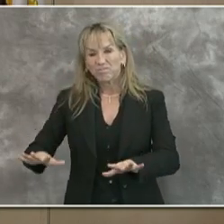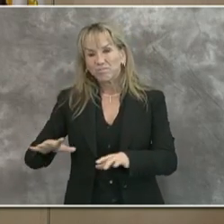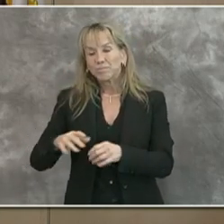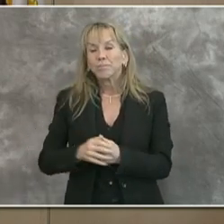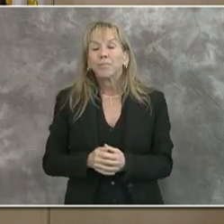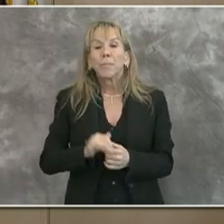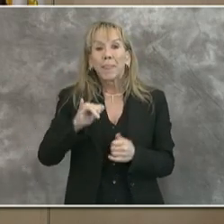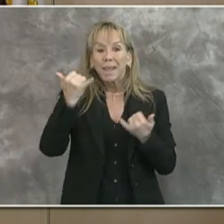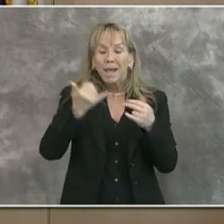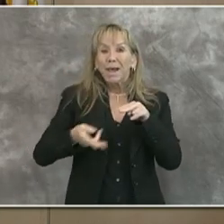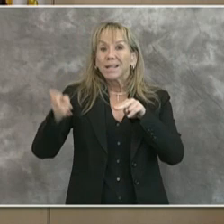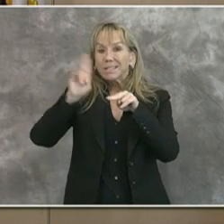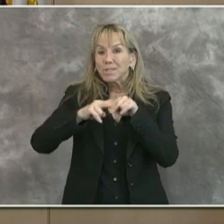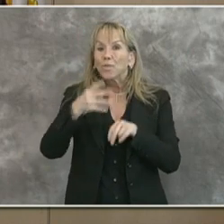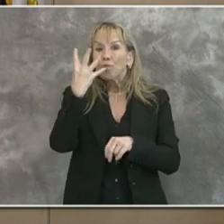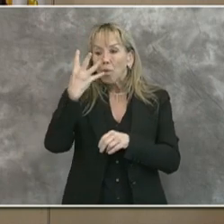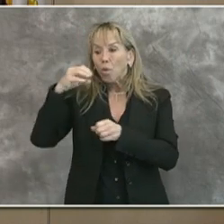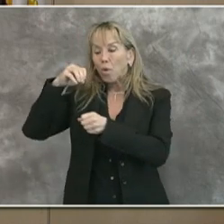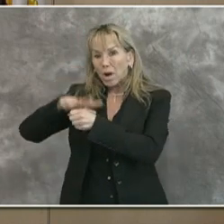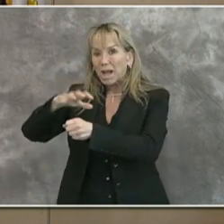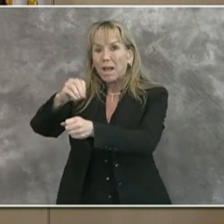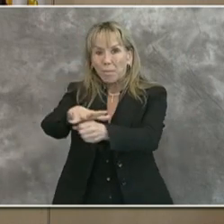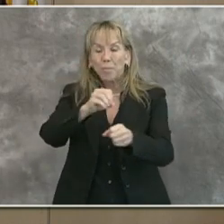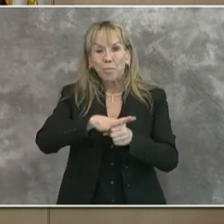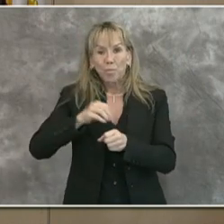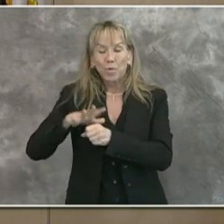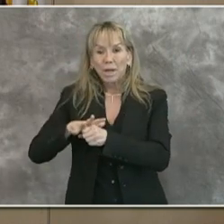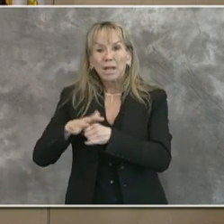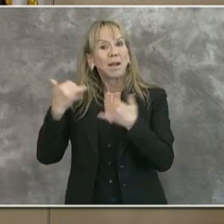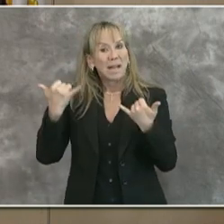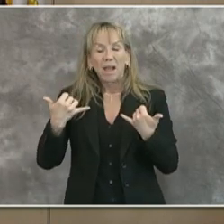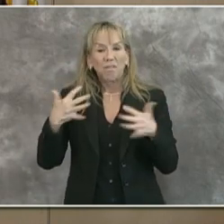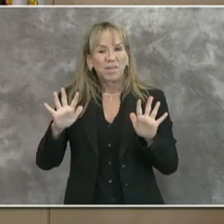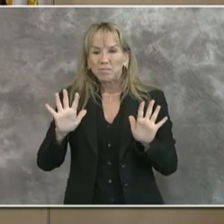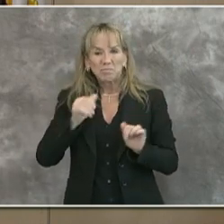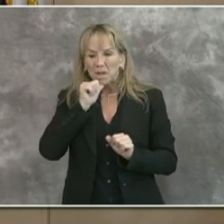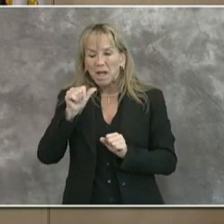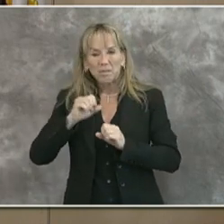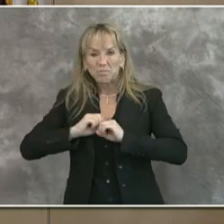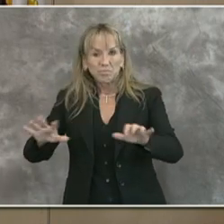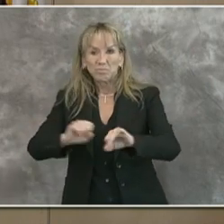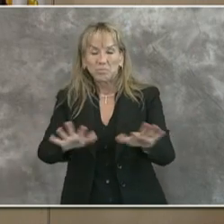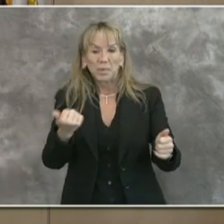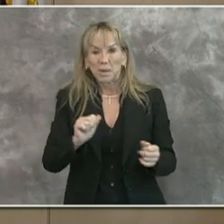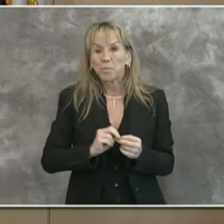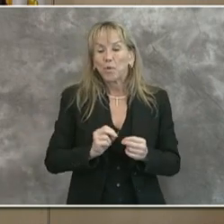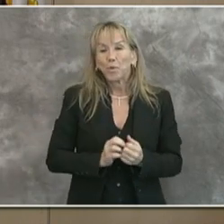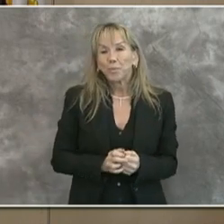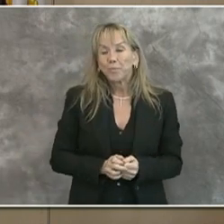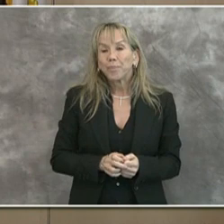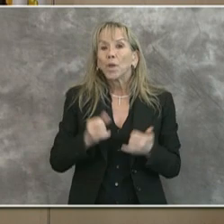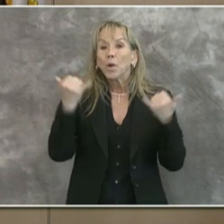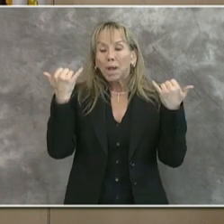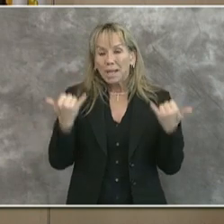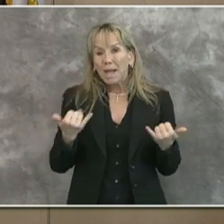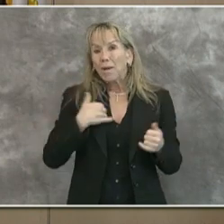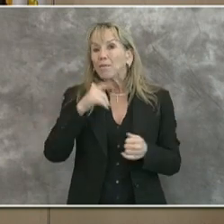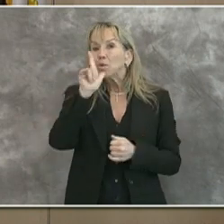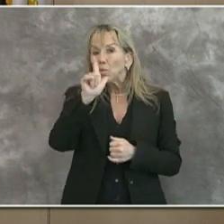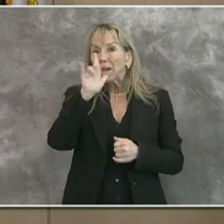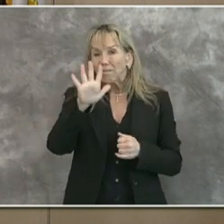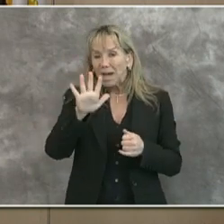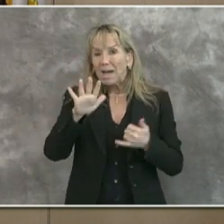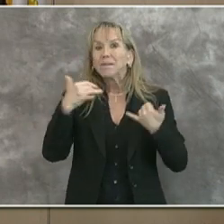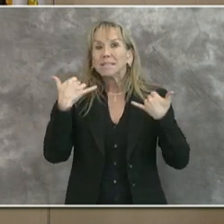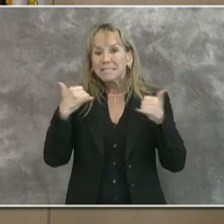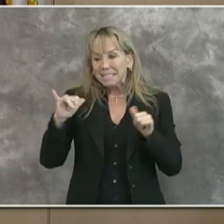additional 4 outbreaks in this category are now inactive. In addition, there are currently 25 active outbreaks